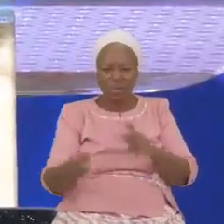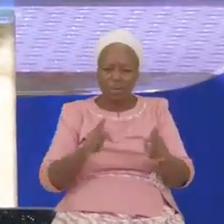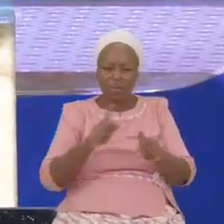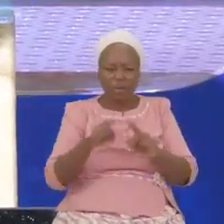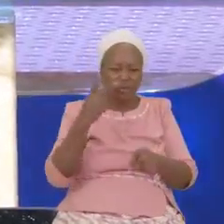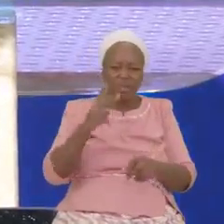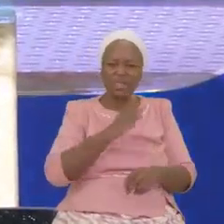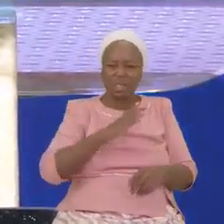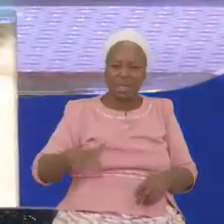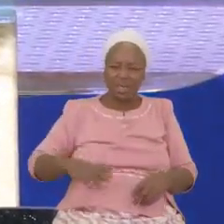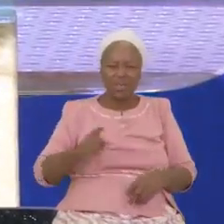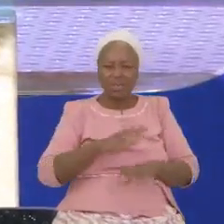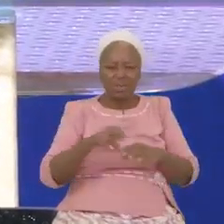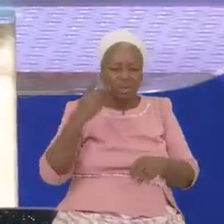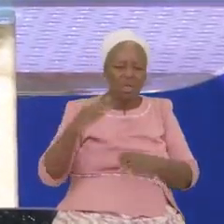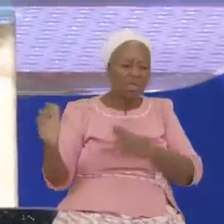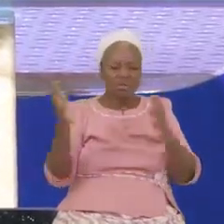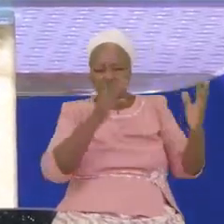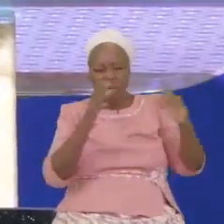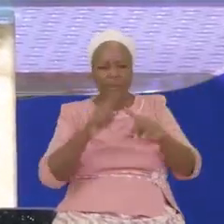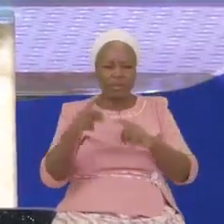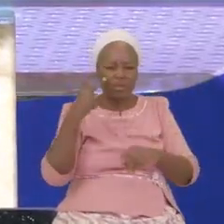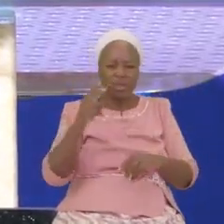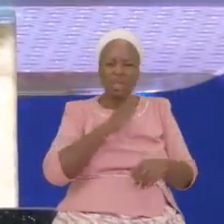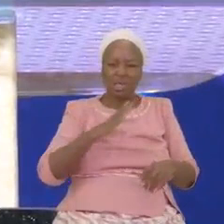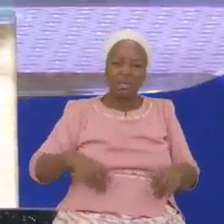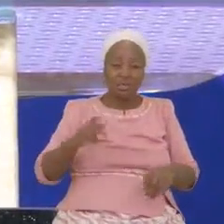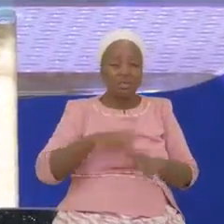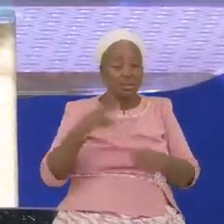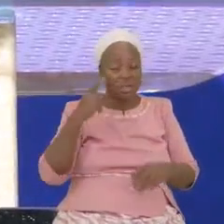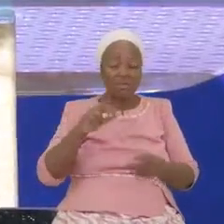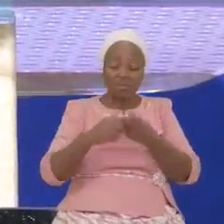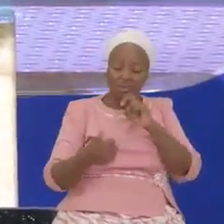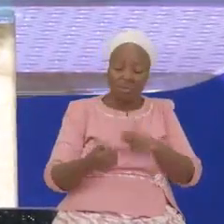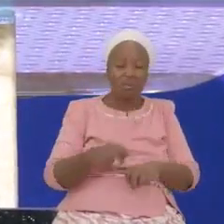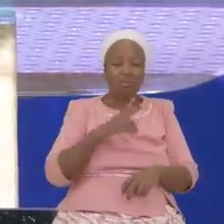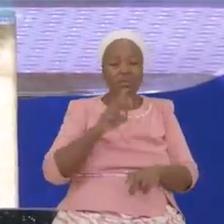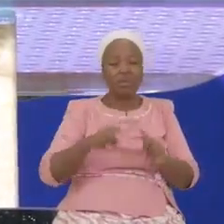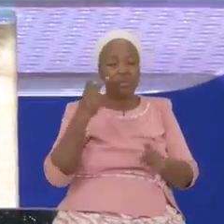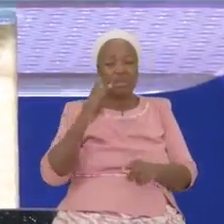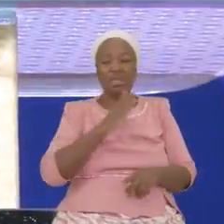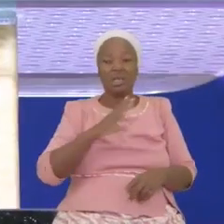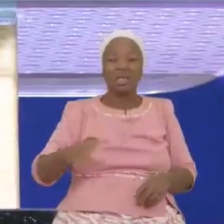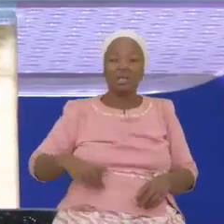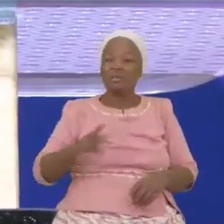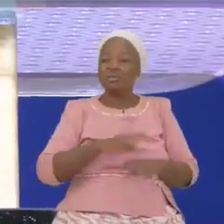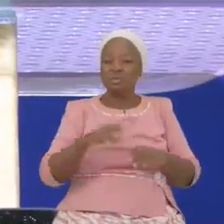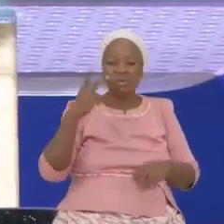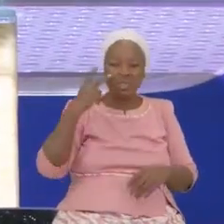Christ. You don't see the storm, you see Christ. You don't see the waves, you see Christ. You don't see